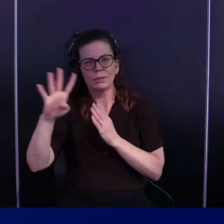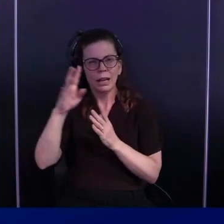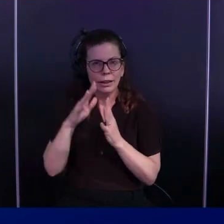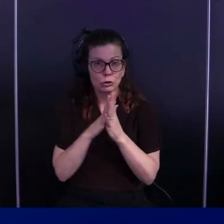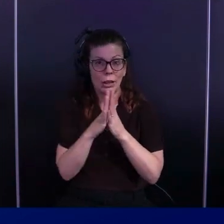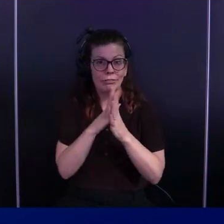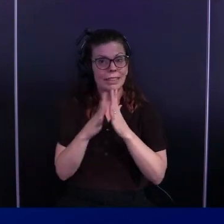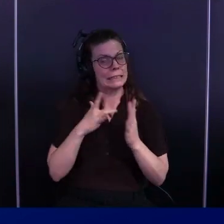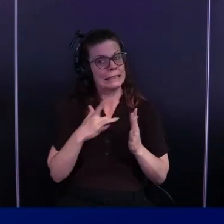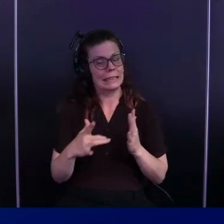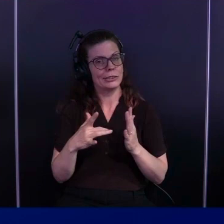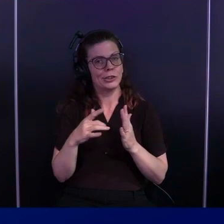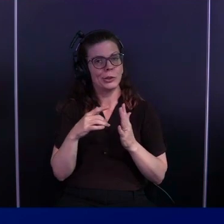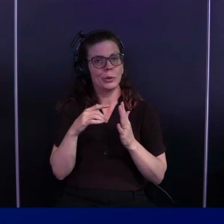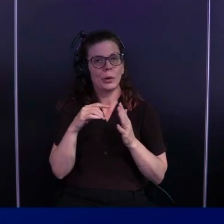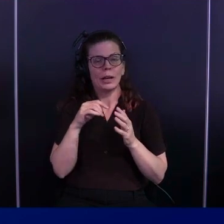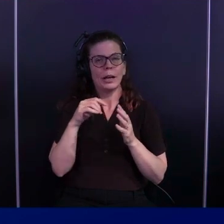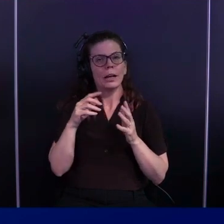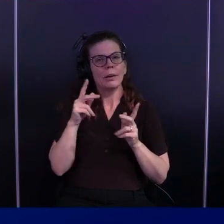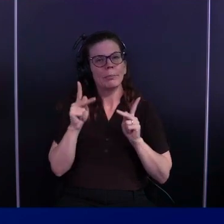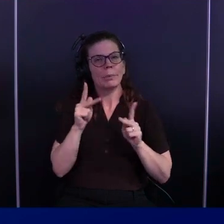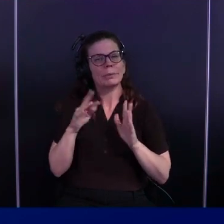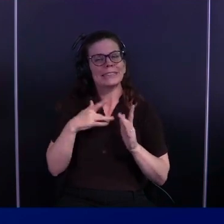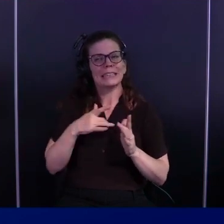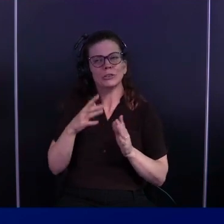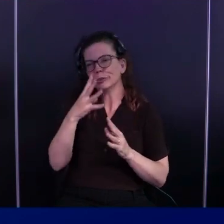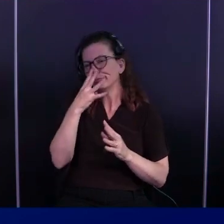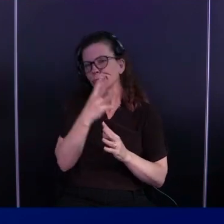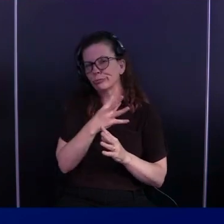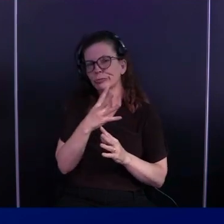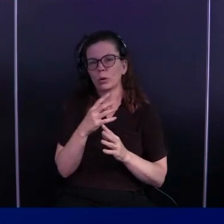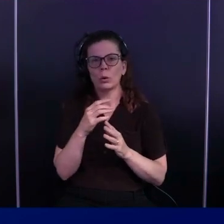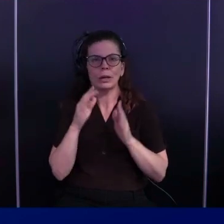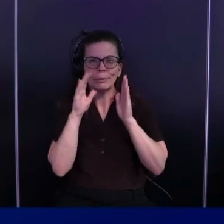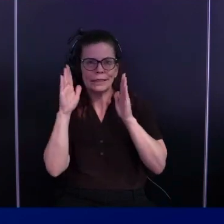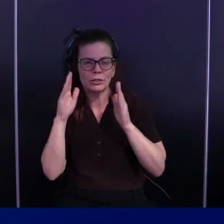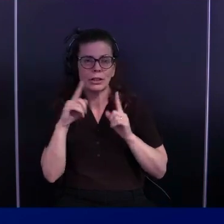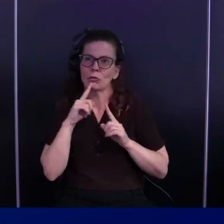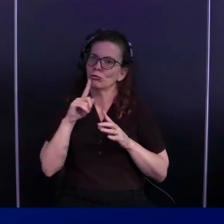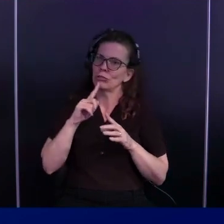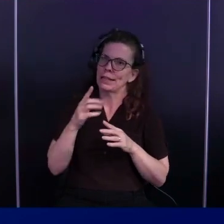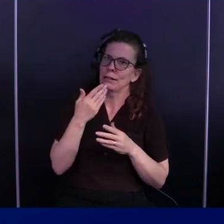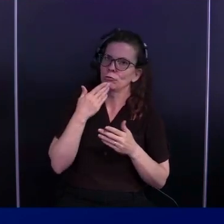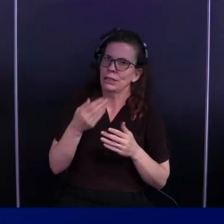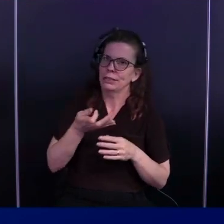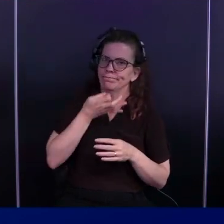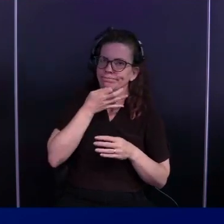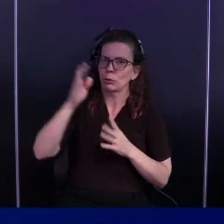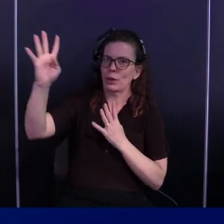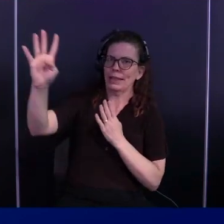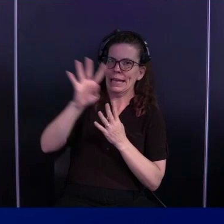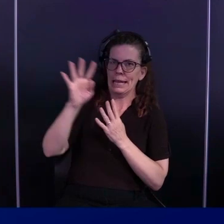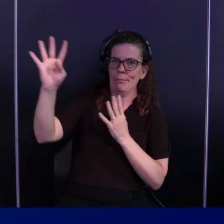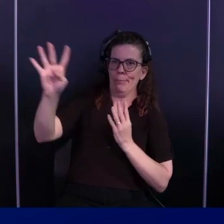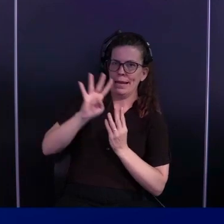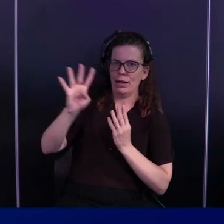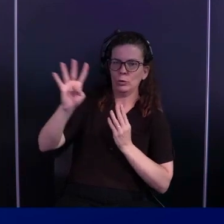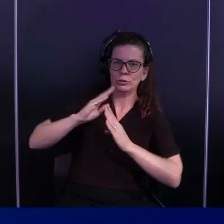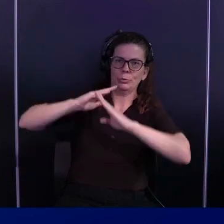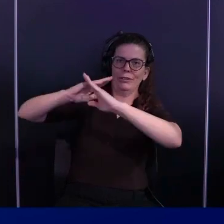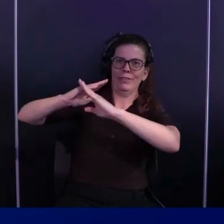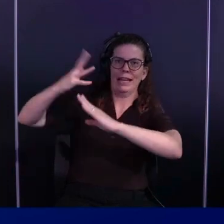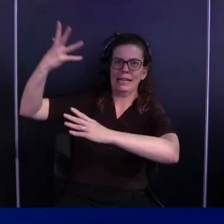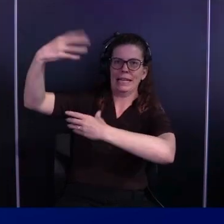often less paid attention to, whereas, again, people are like really good at their inbound kind of thinking of like keeping the bad guys out.